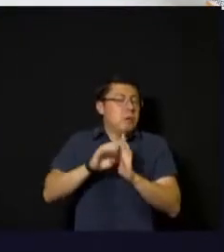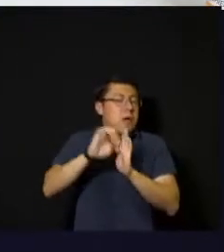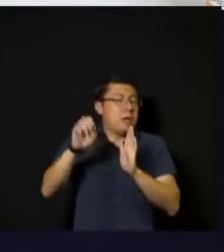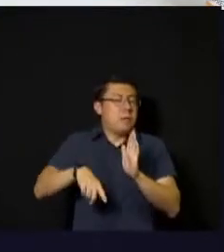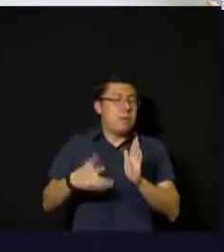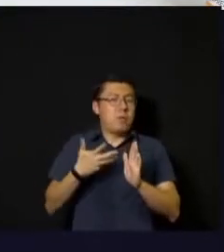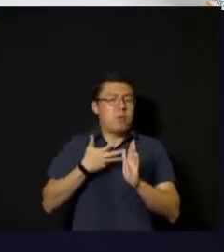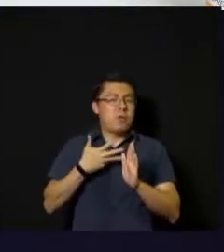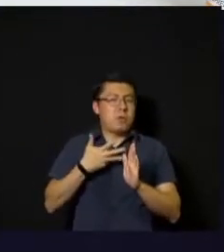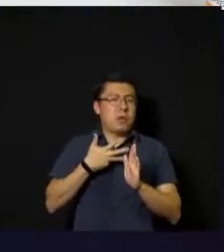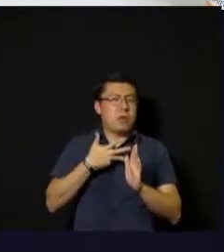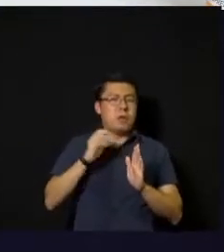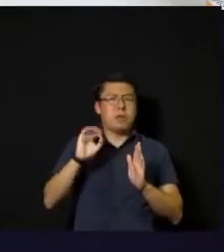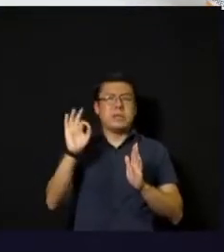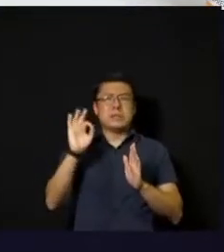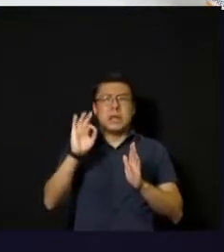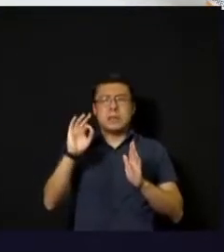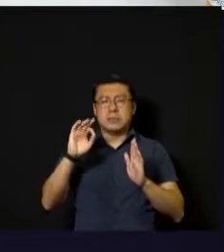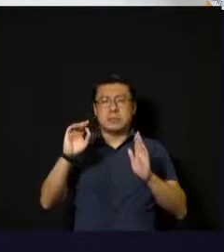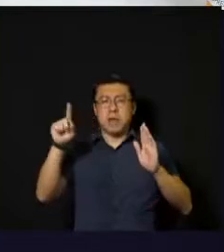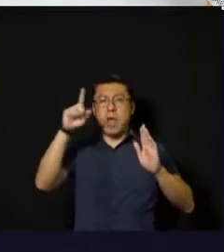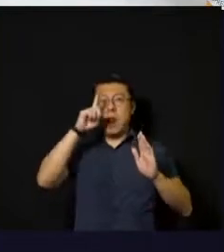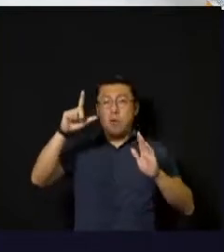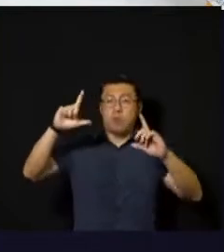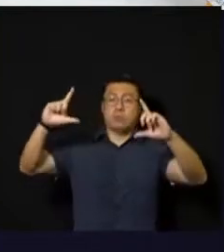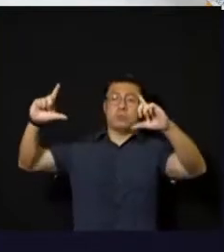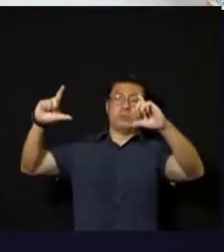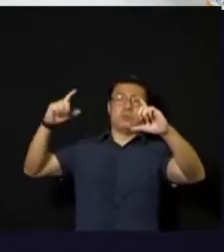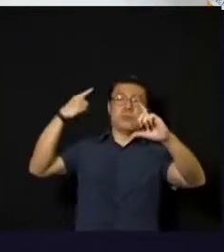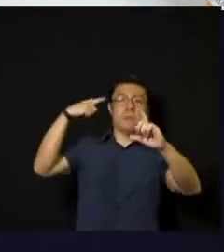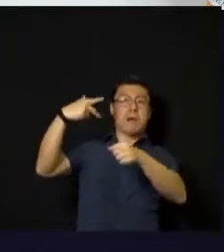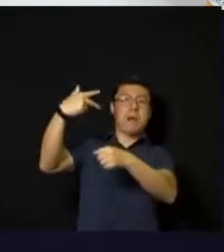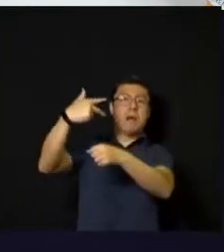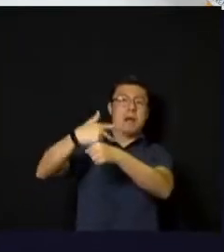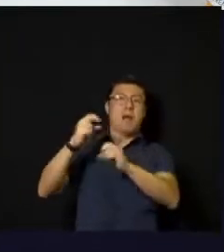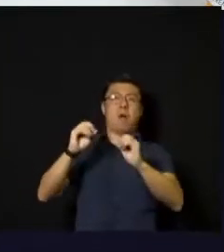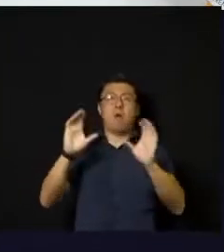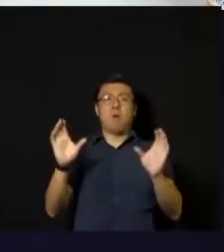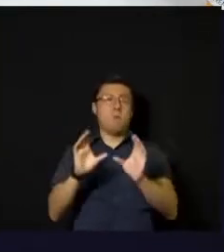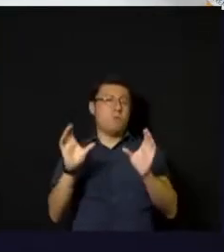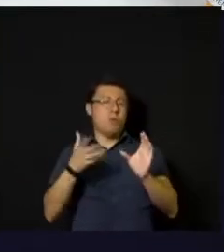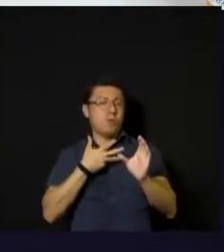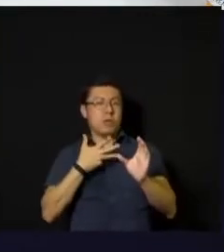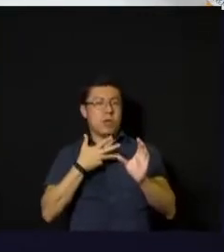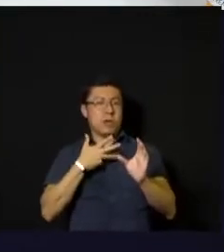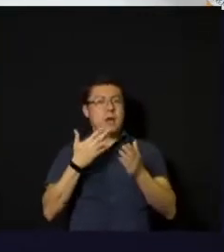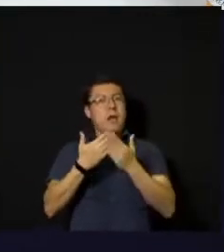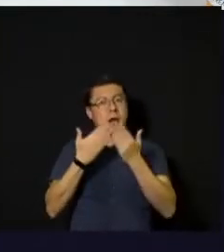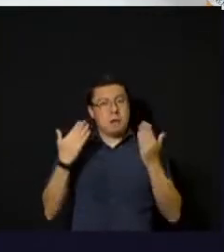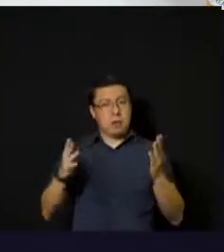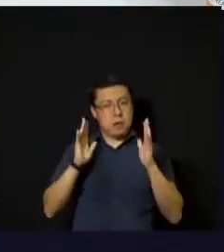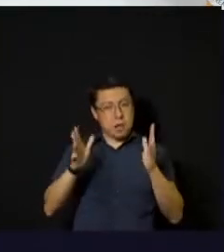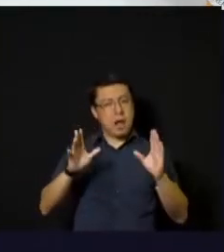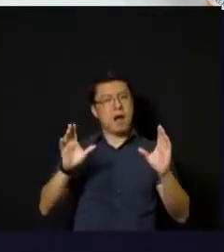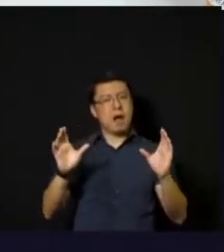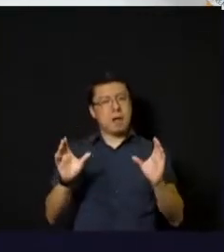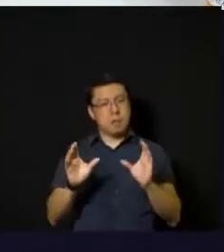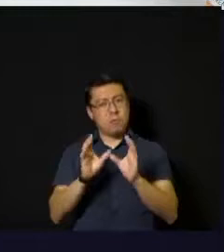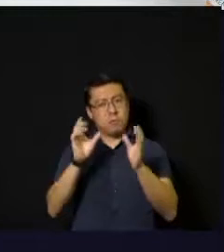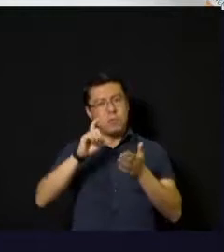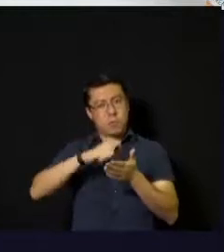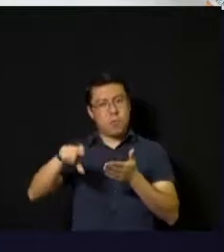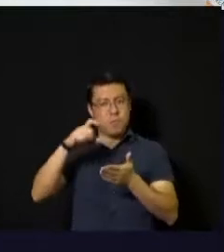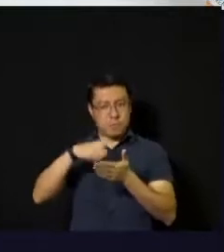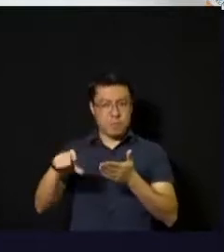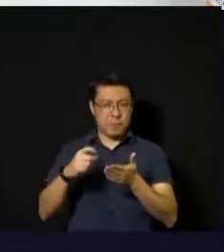I didn't have an Argoluz, or I don't know, I didn't have a computer, or I didn't have a space, I can start